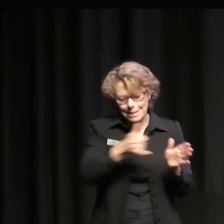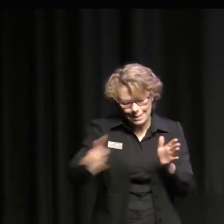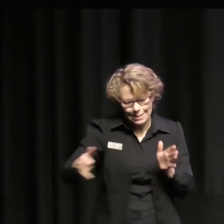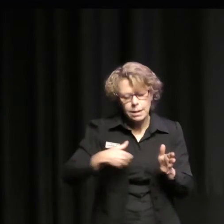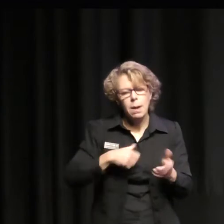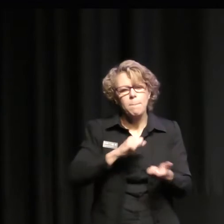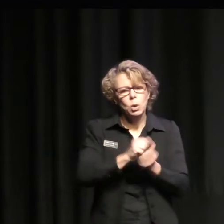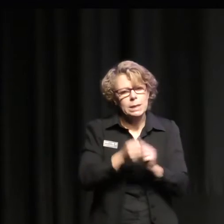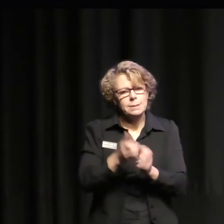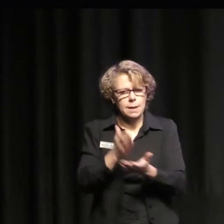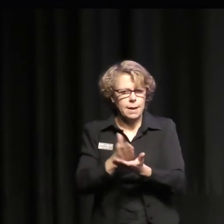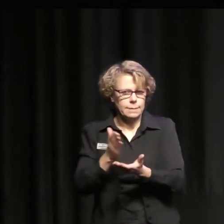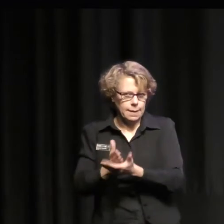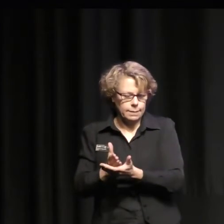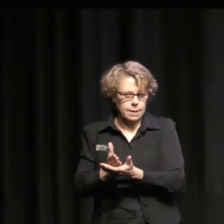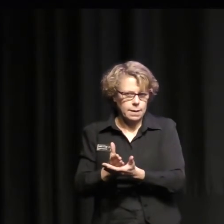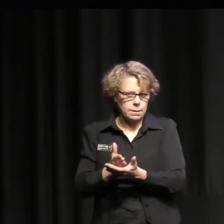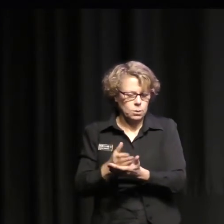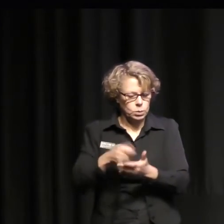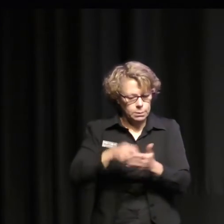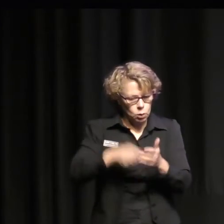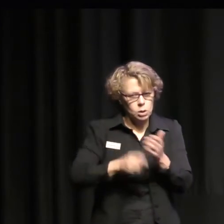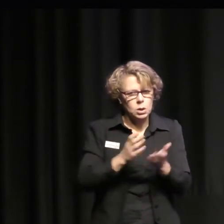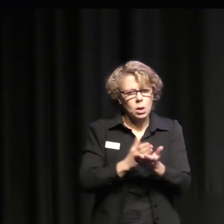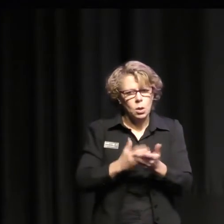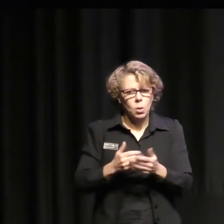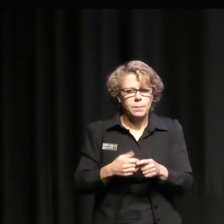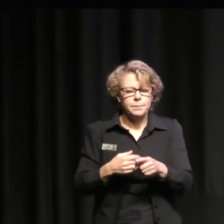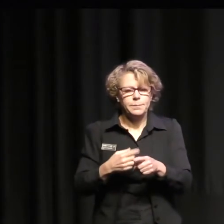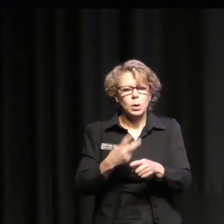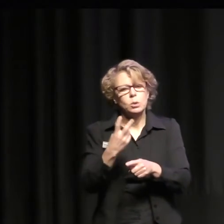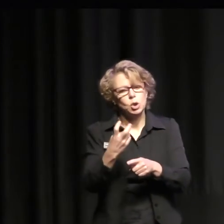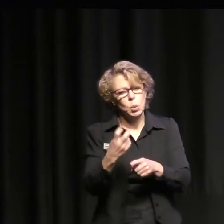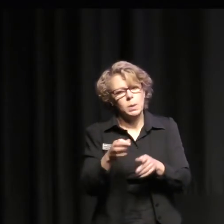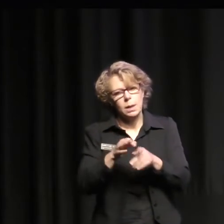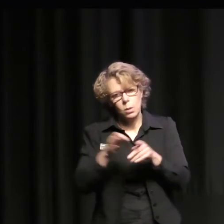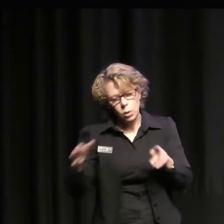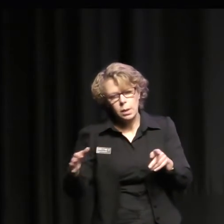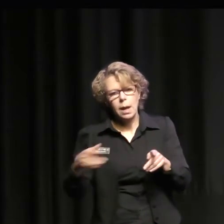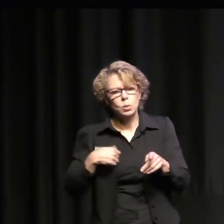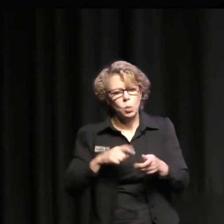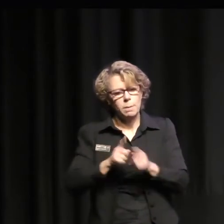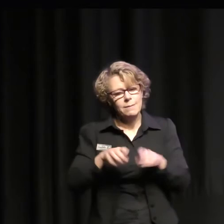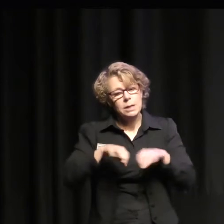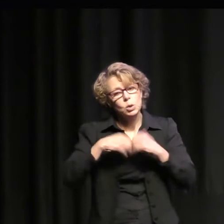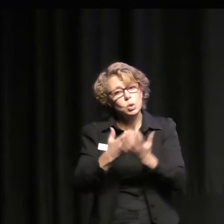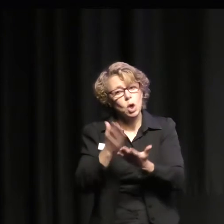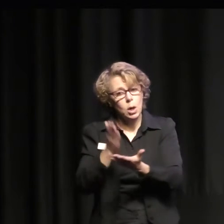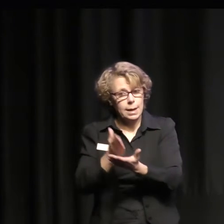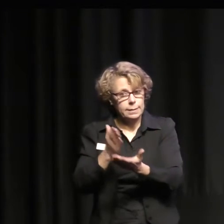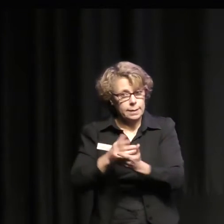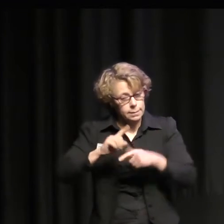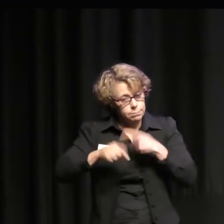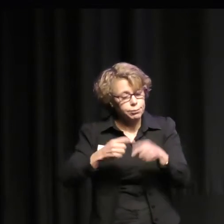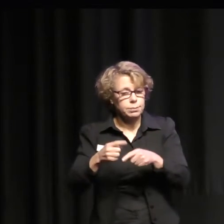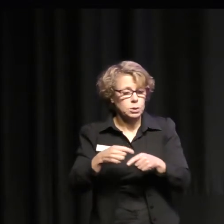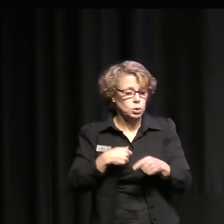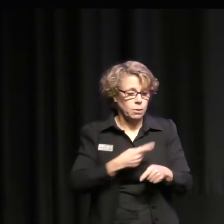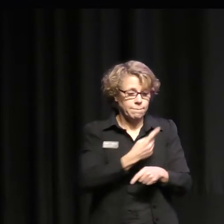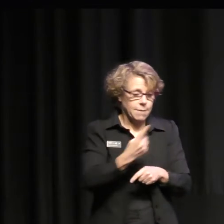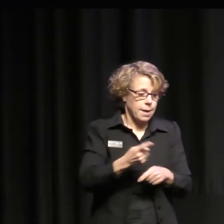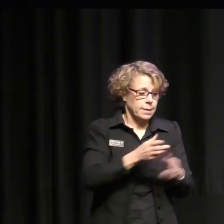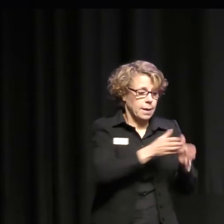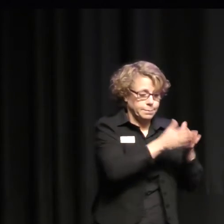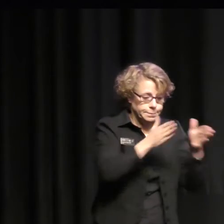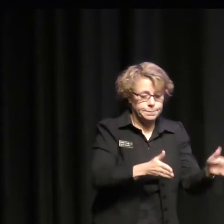advancing. And the 20th century was the century in social rights were advancing.